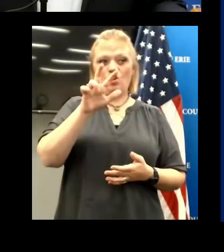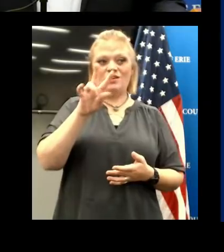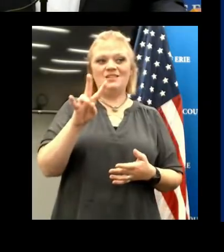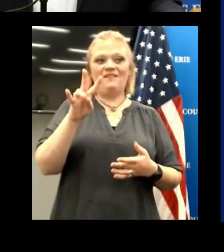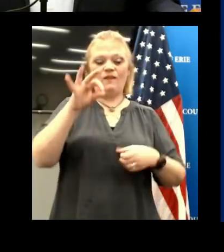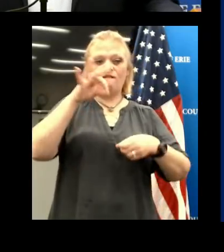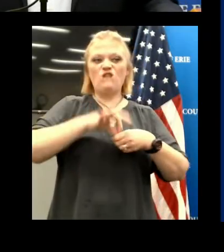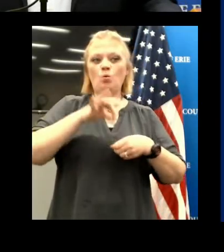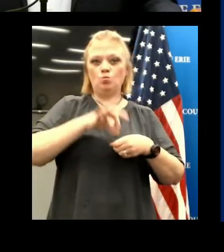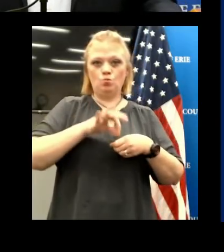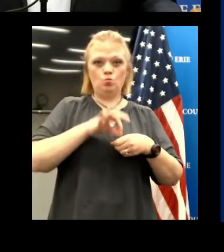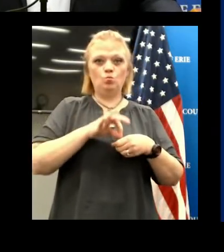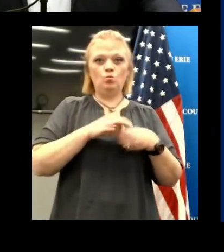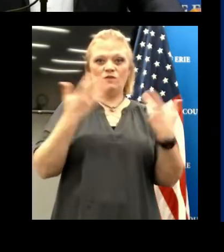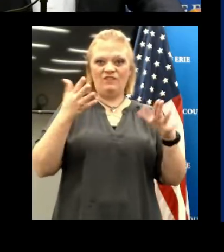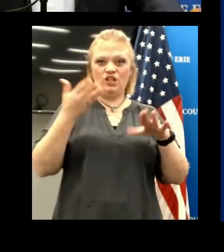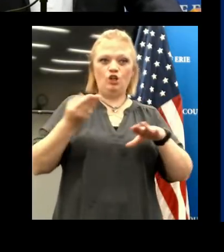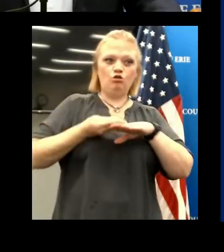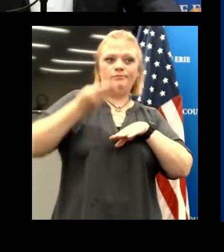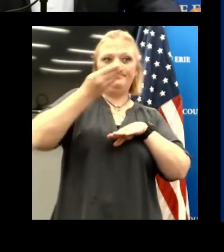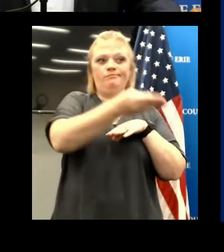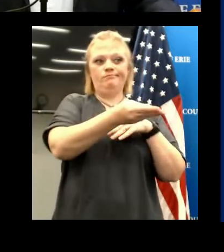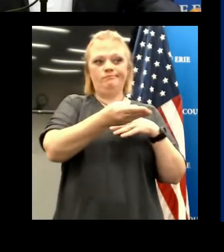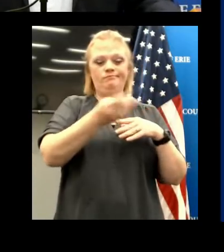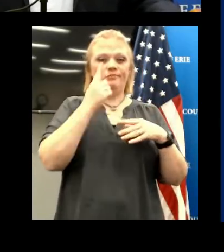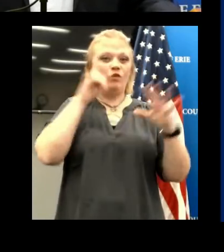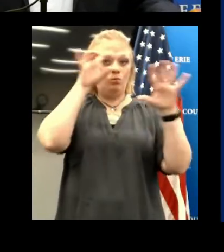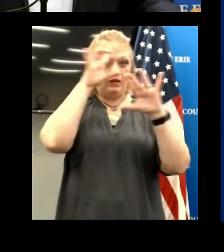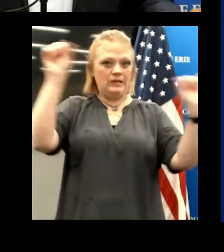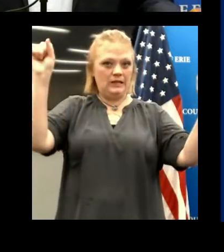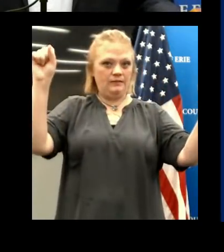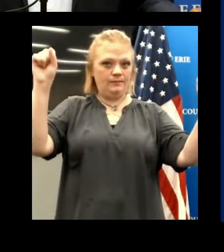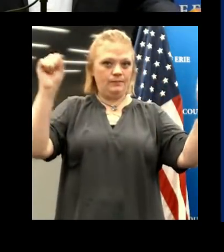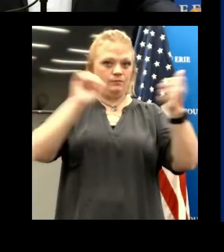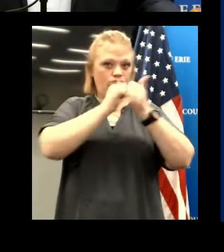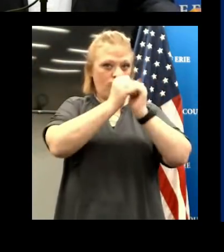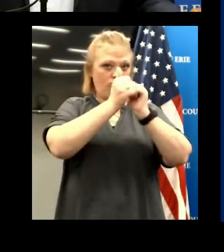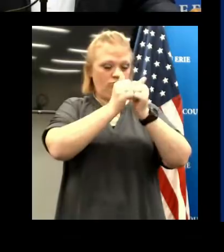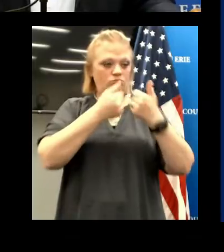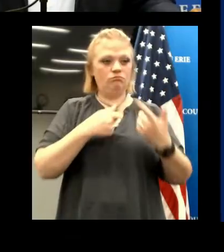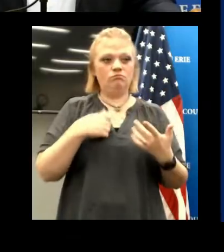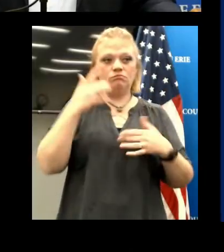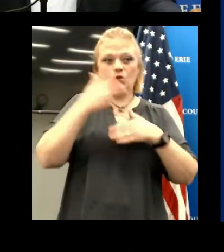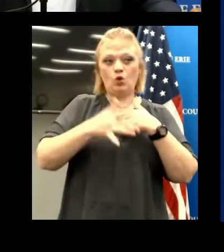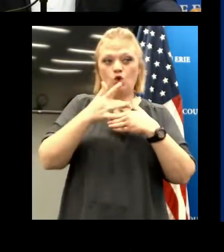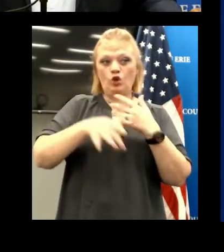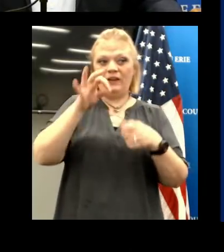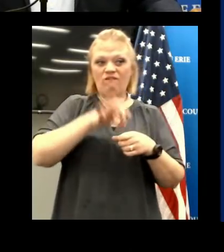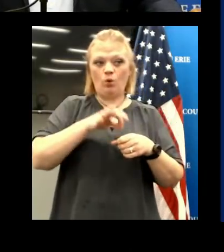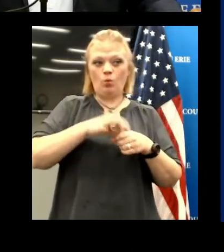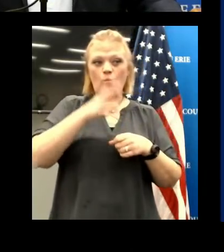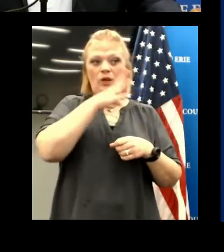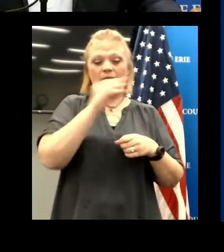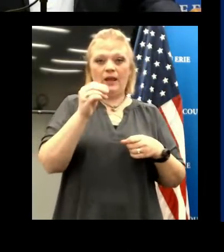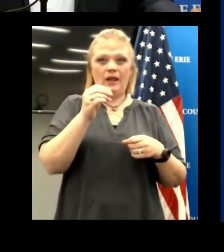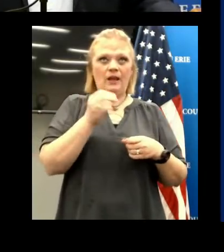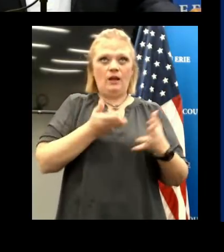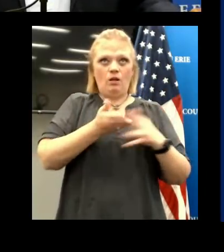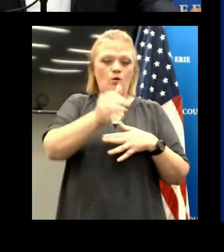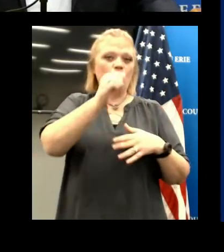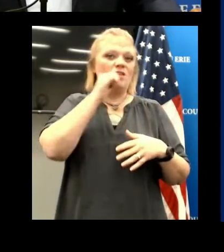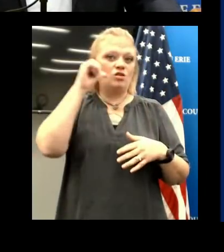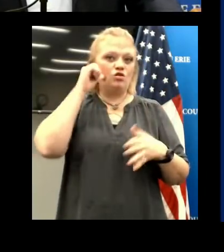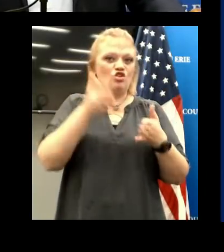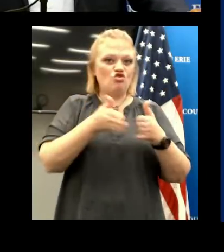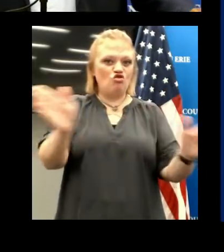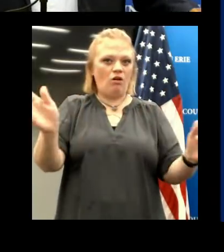381,437 votes that were cast in the presidential race. In early voting and through yesterday's general